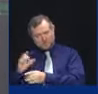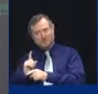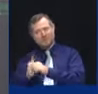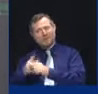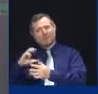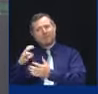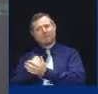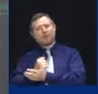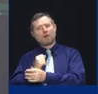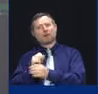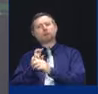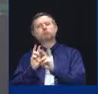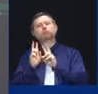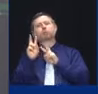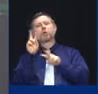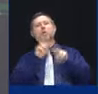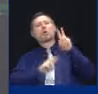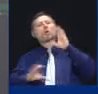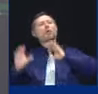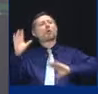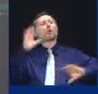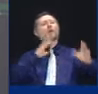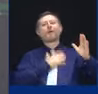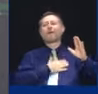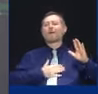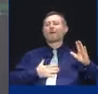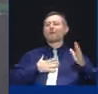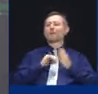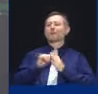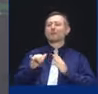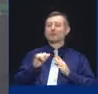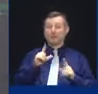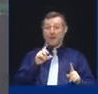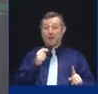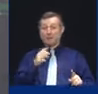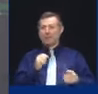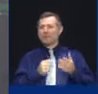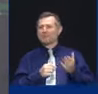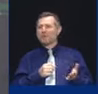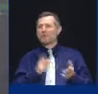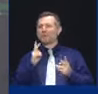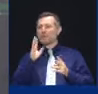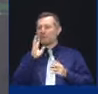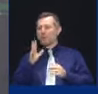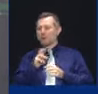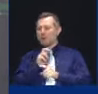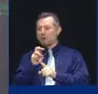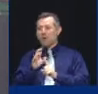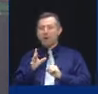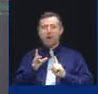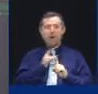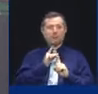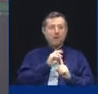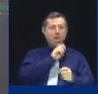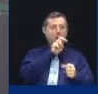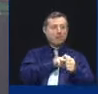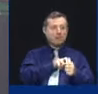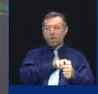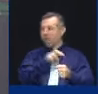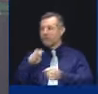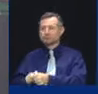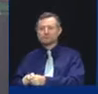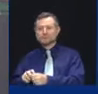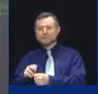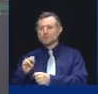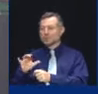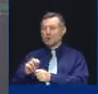New York. And what Legoland is going to be is a magnet, an attraction for a magnificent